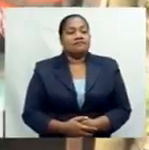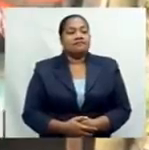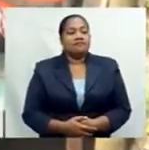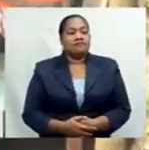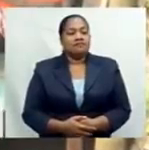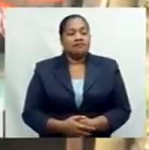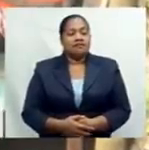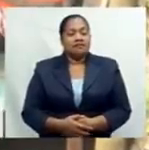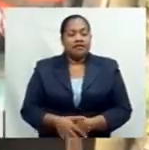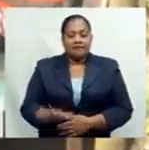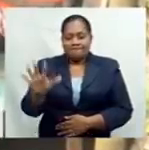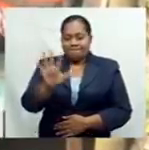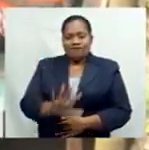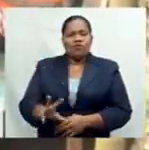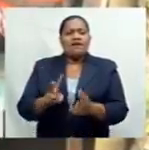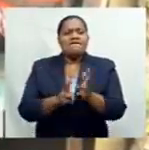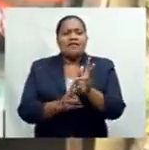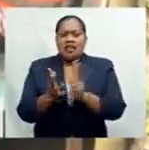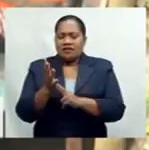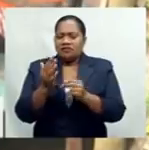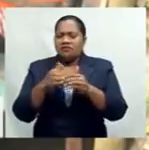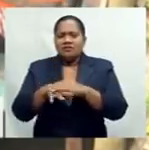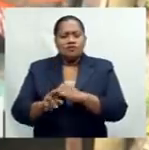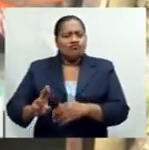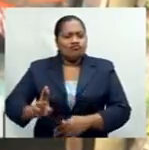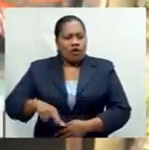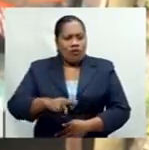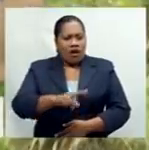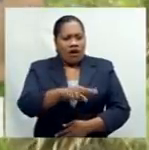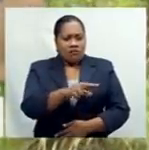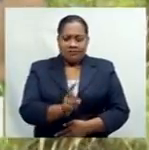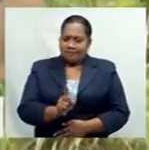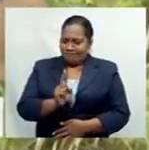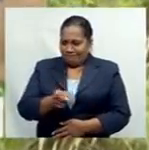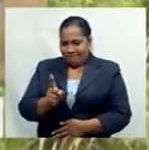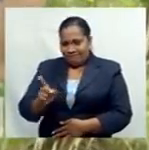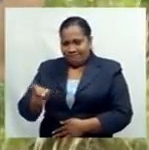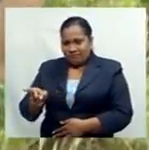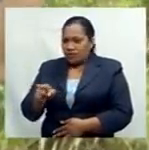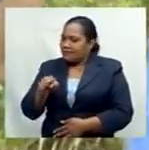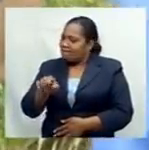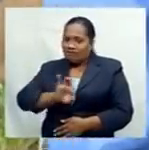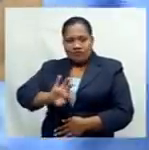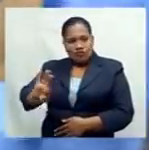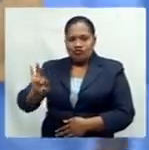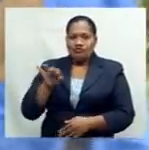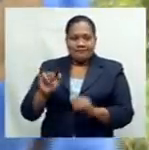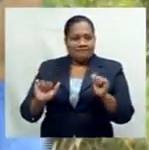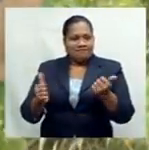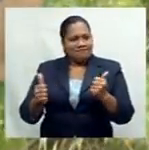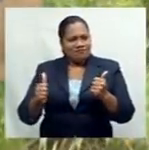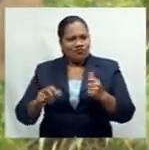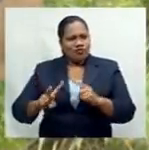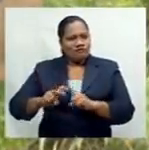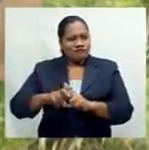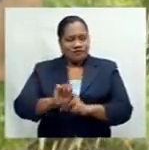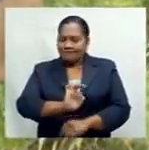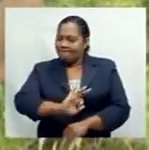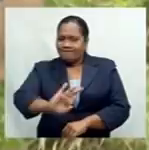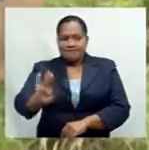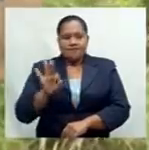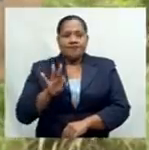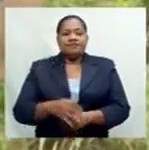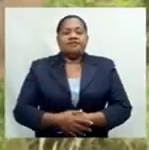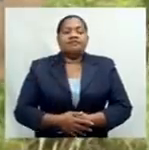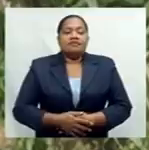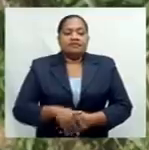These villagers of Wunisei in Rewa have been warned that they are still not out of the woods. The virus is still